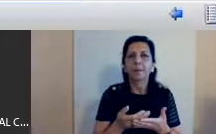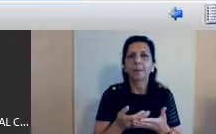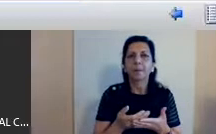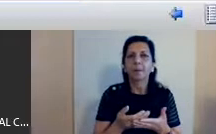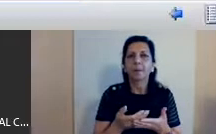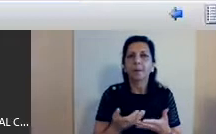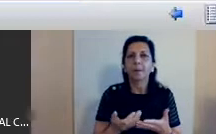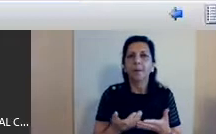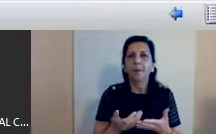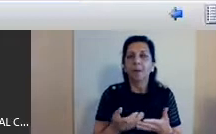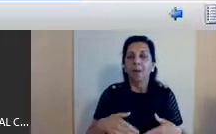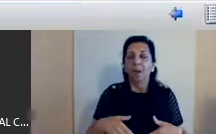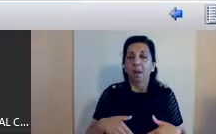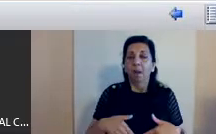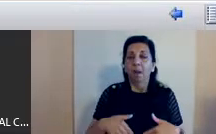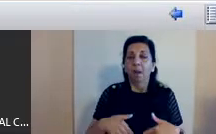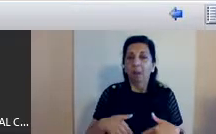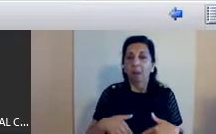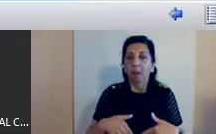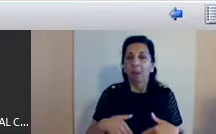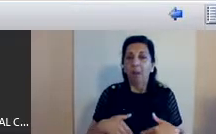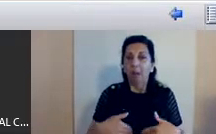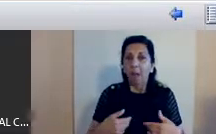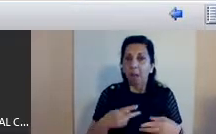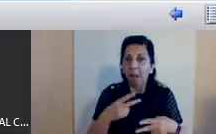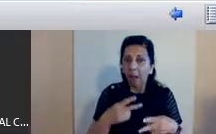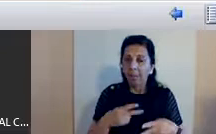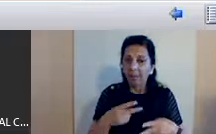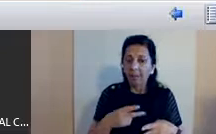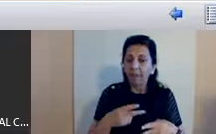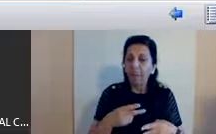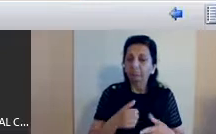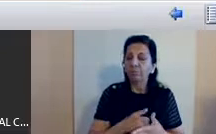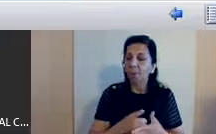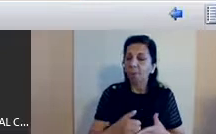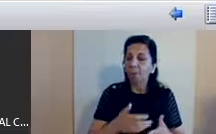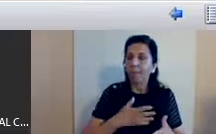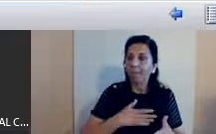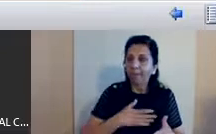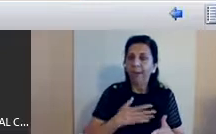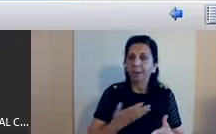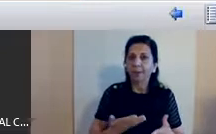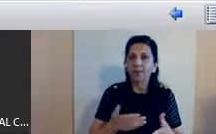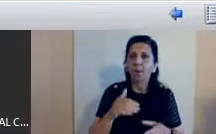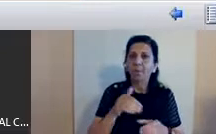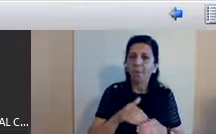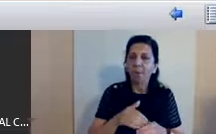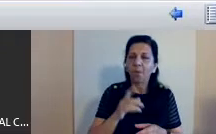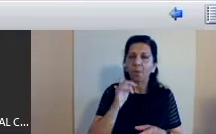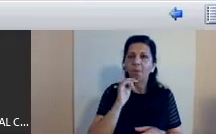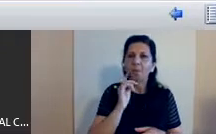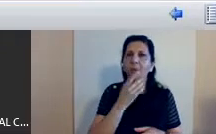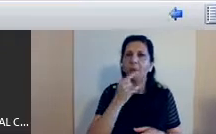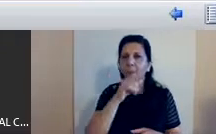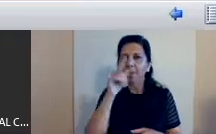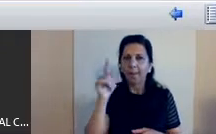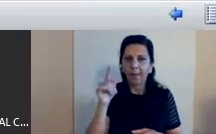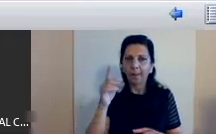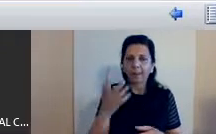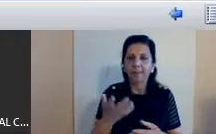healthcare trusts have been involving patients and in those changes that have either been paused or we're restoring about how we